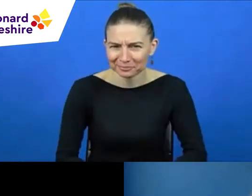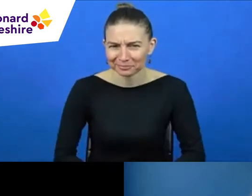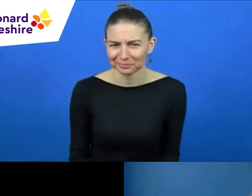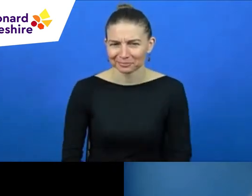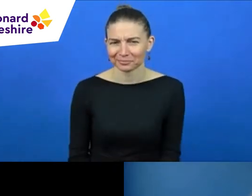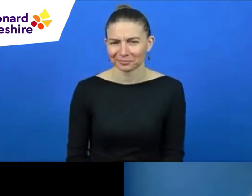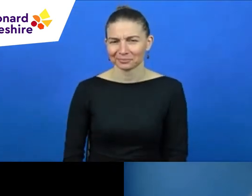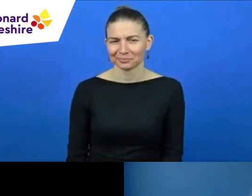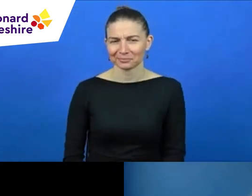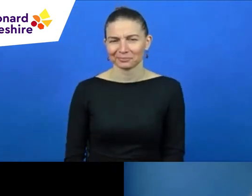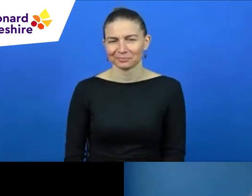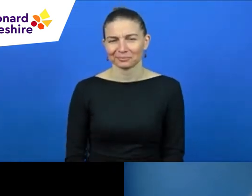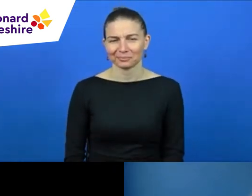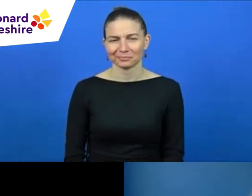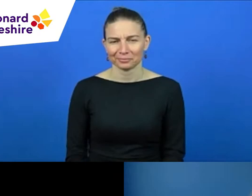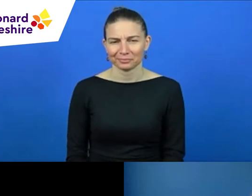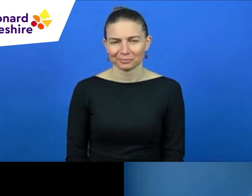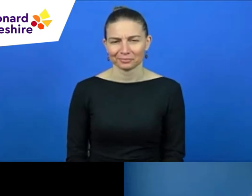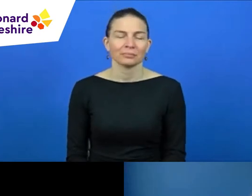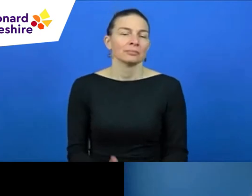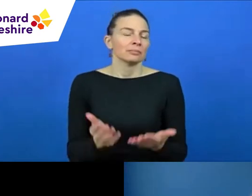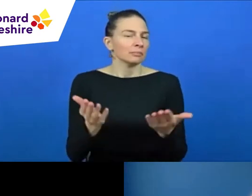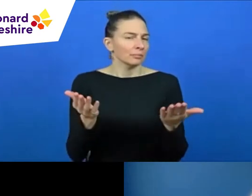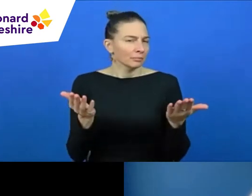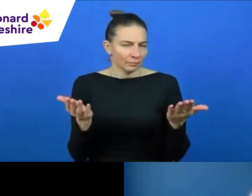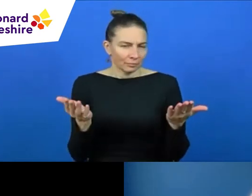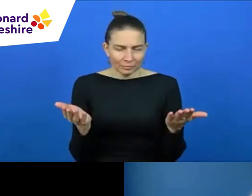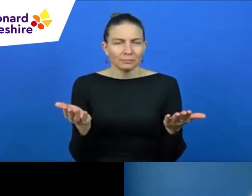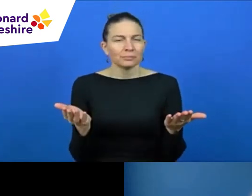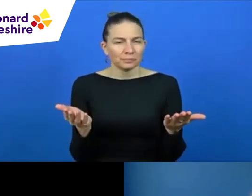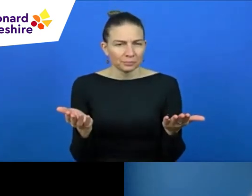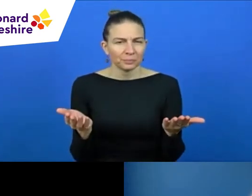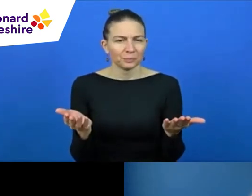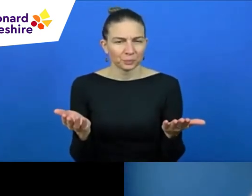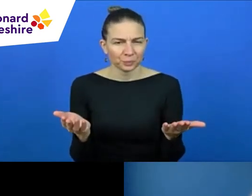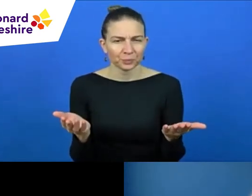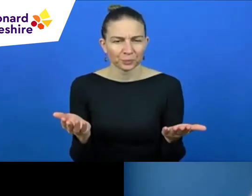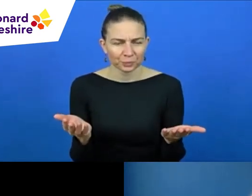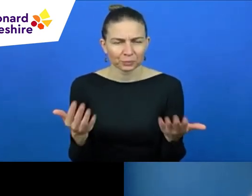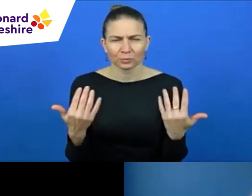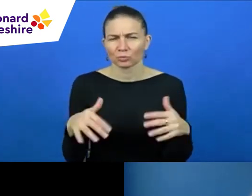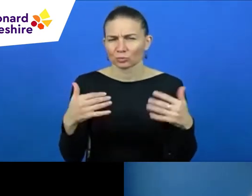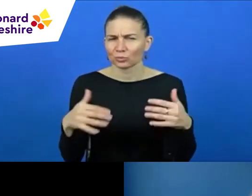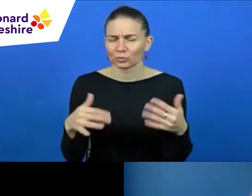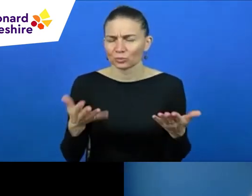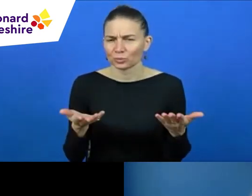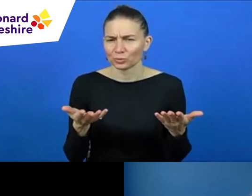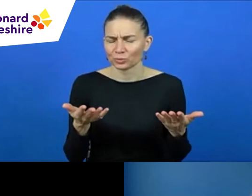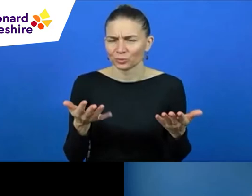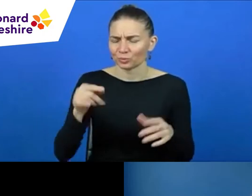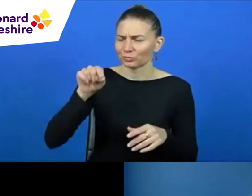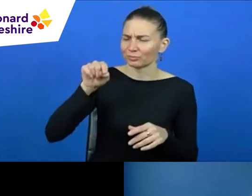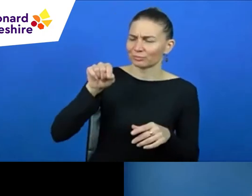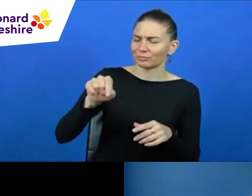Needless to say, I think this area is a very live challenge